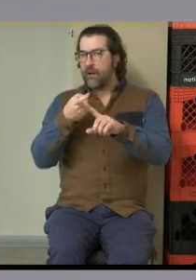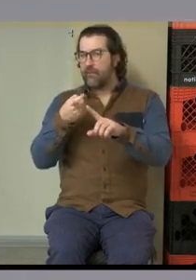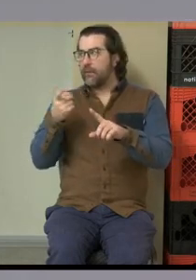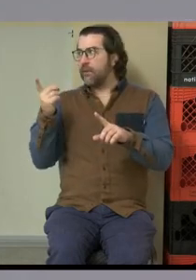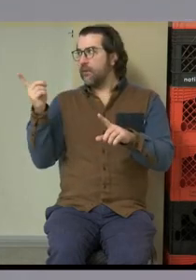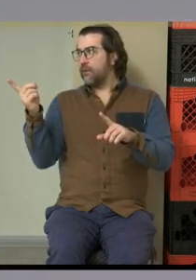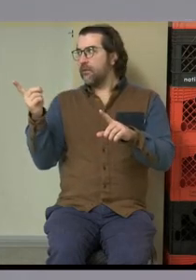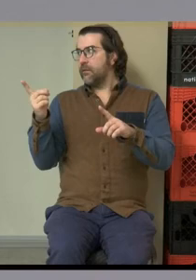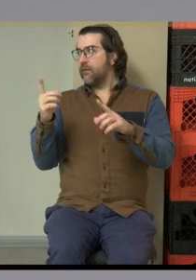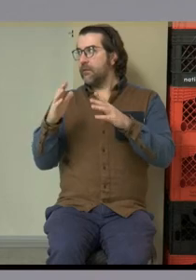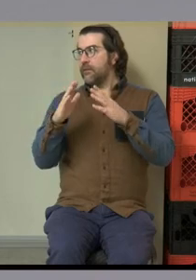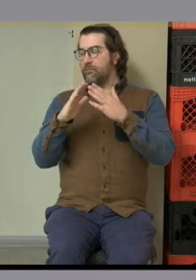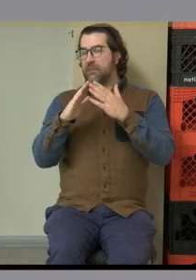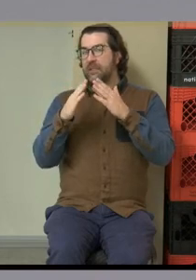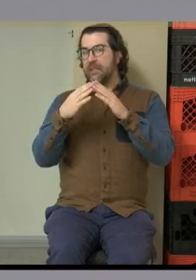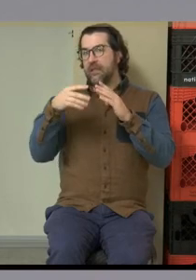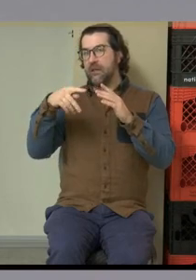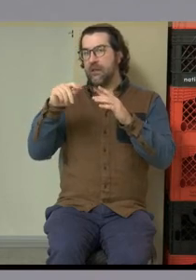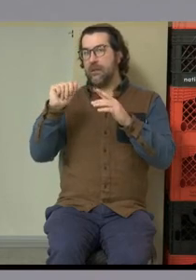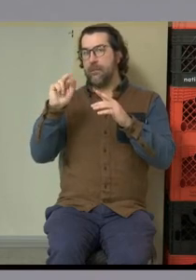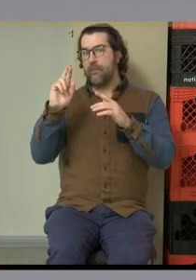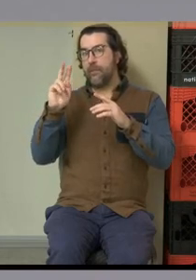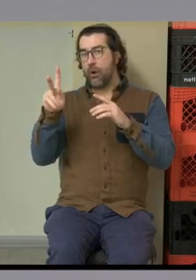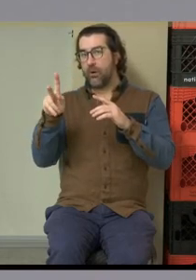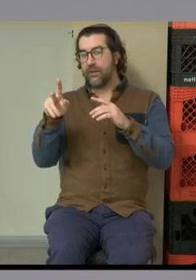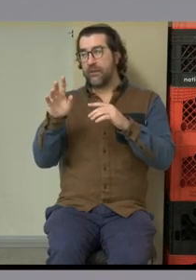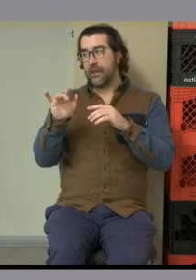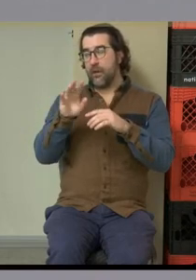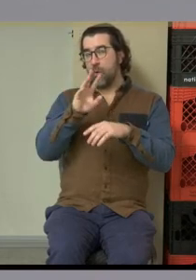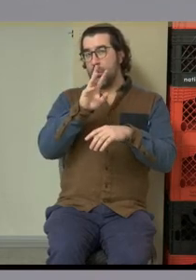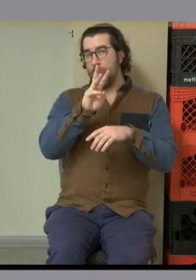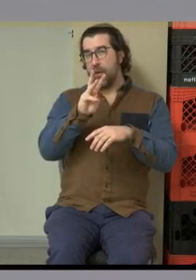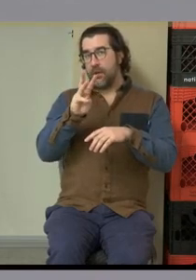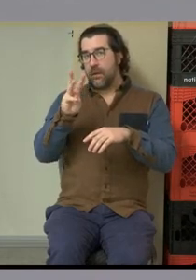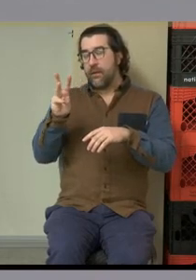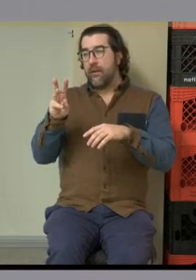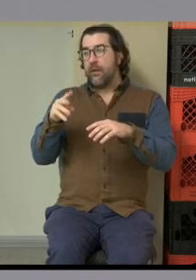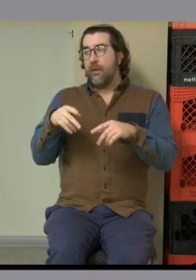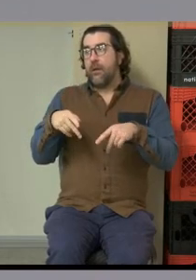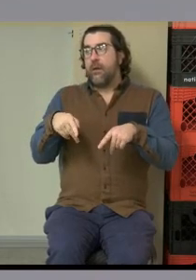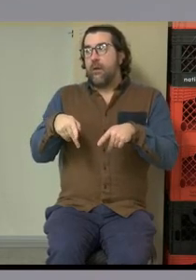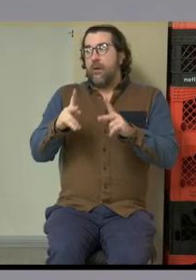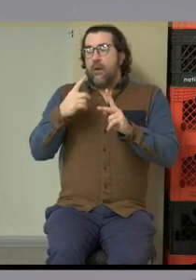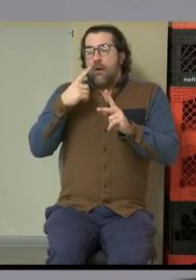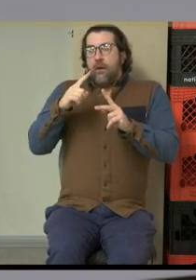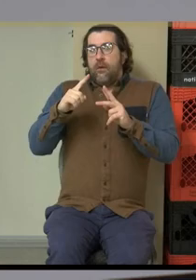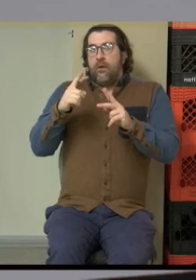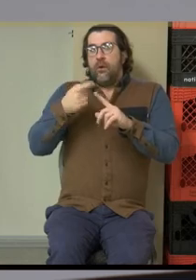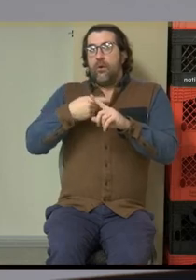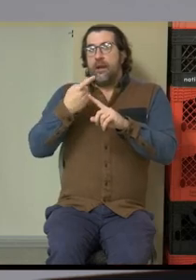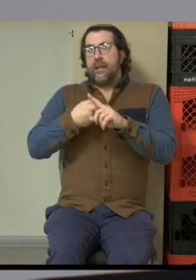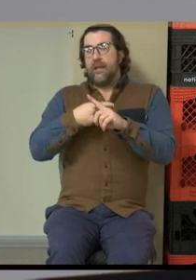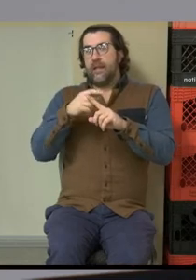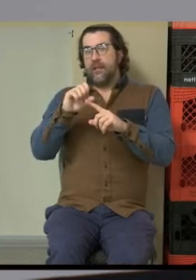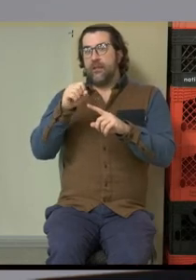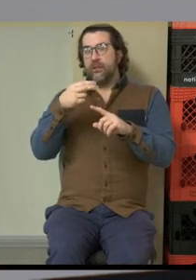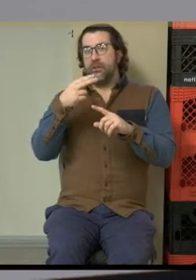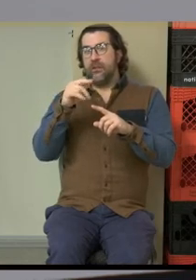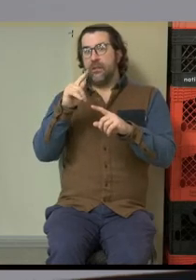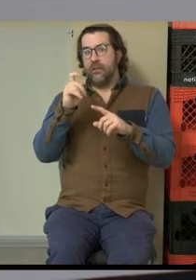from a city park, so if you go to the city parks website, there's permits for renting the shelters on that